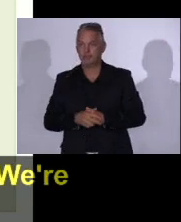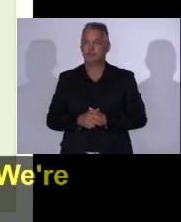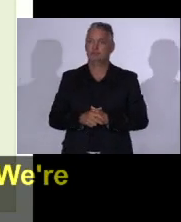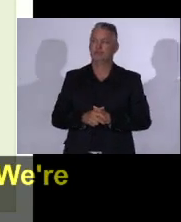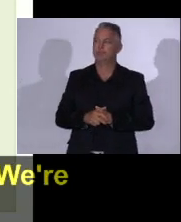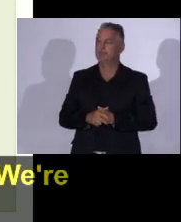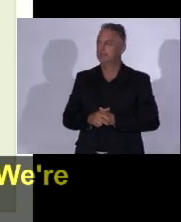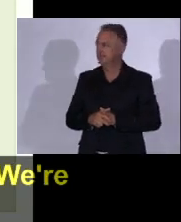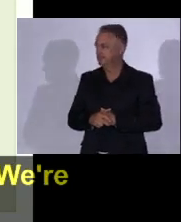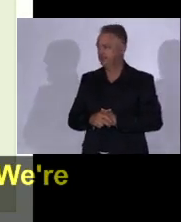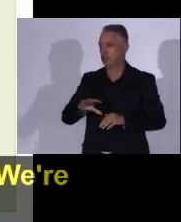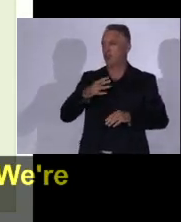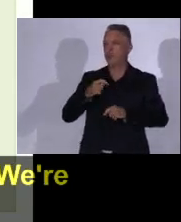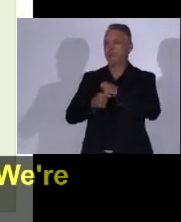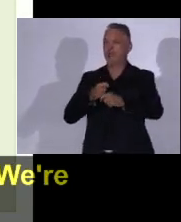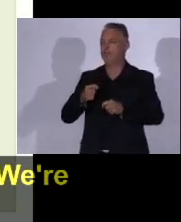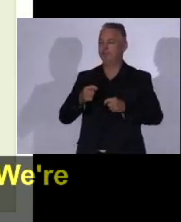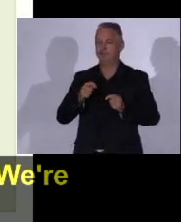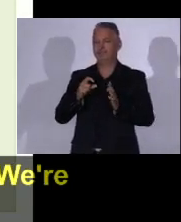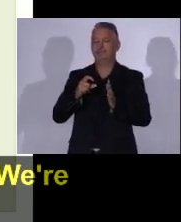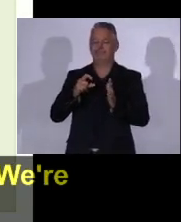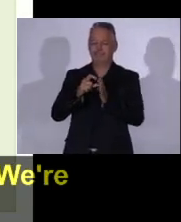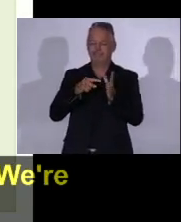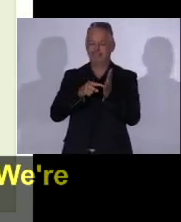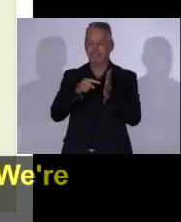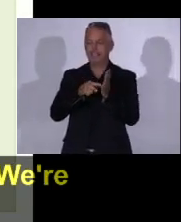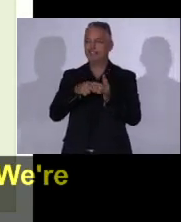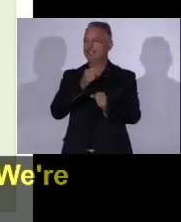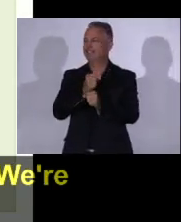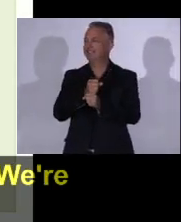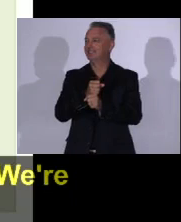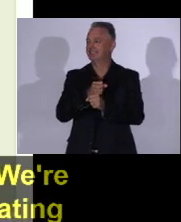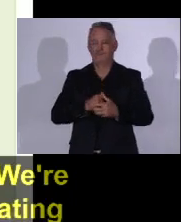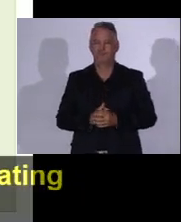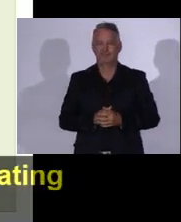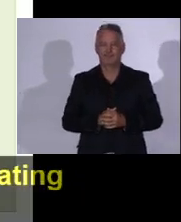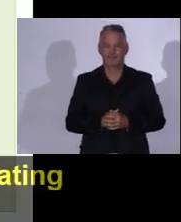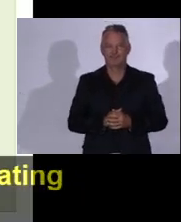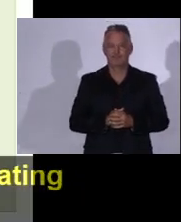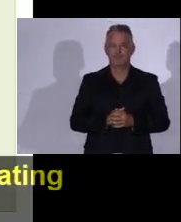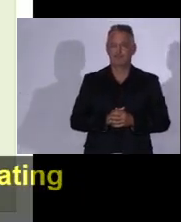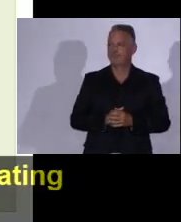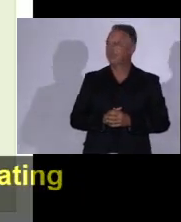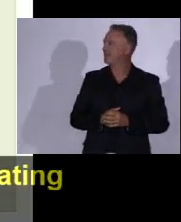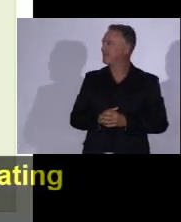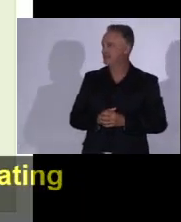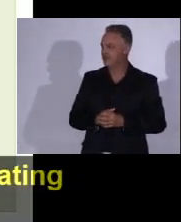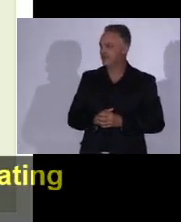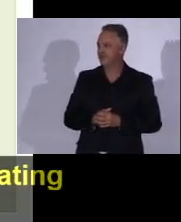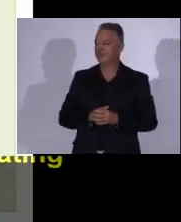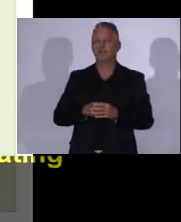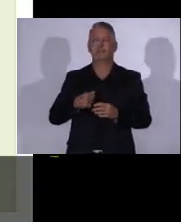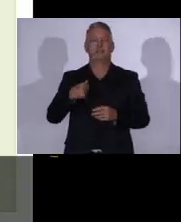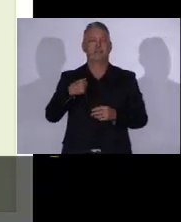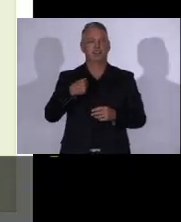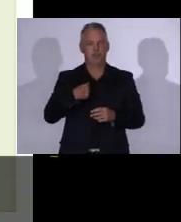agency. What happens on camp stays on camp. And it's all very well to say we're getting folks out and